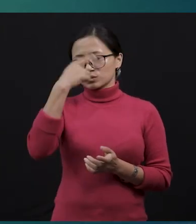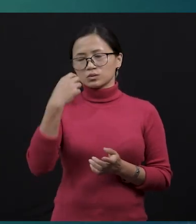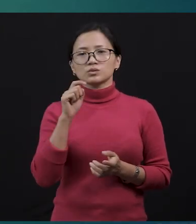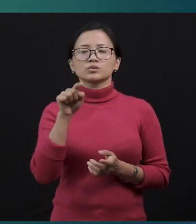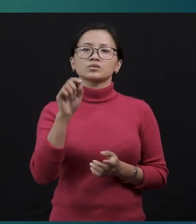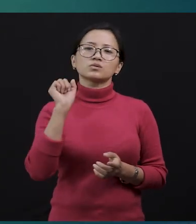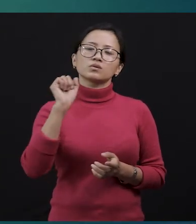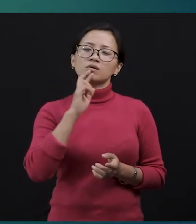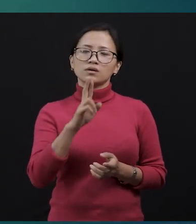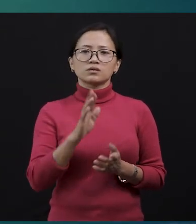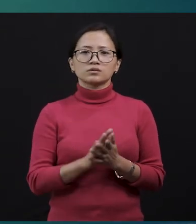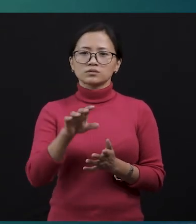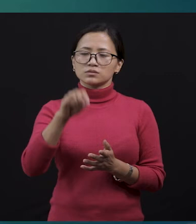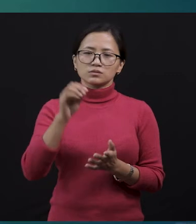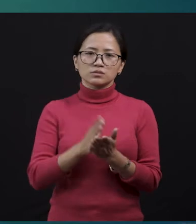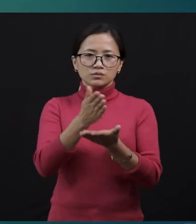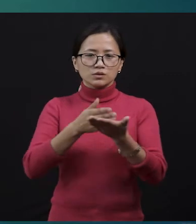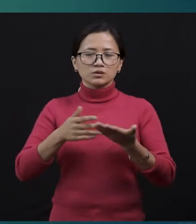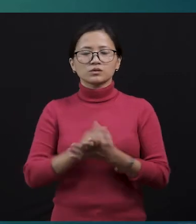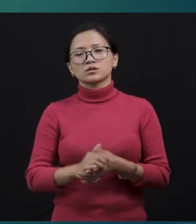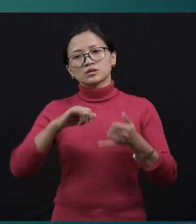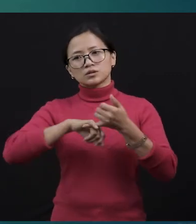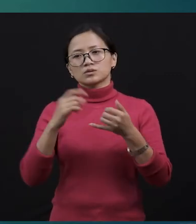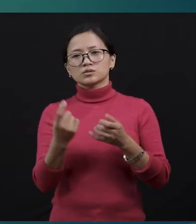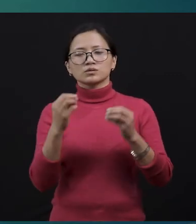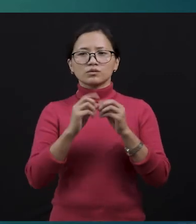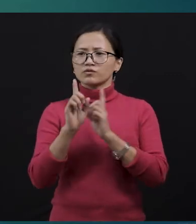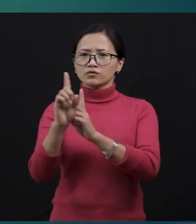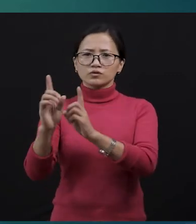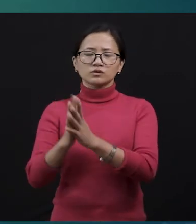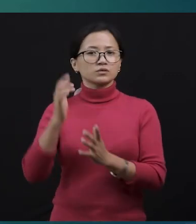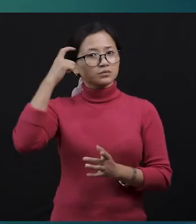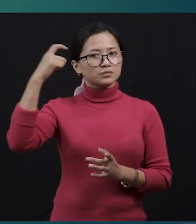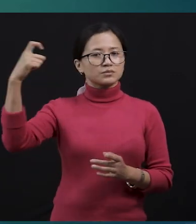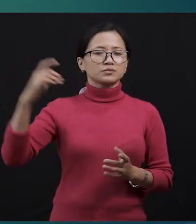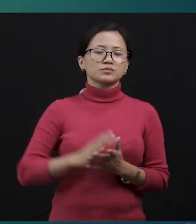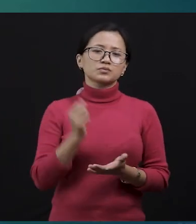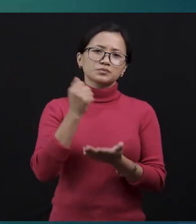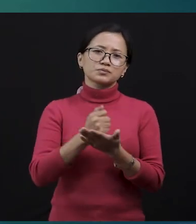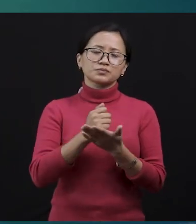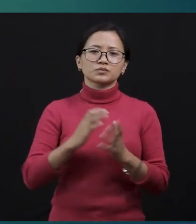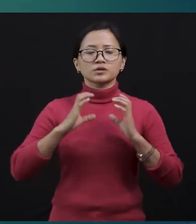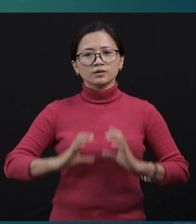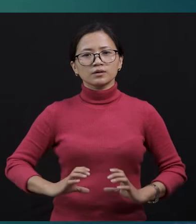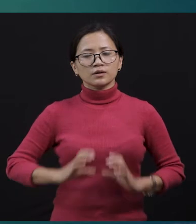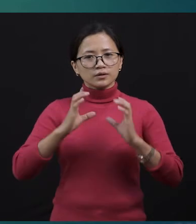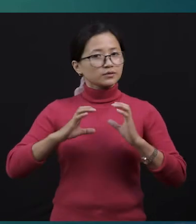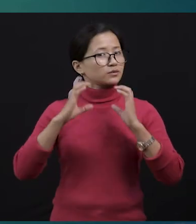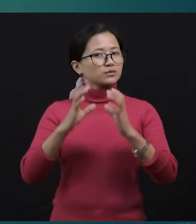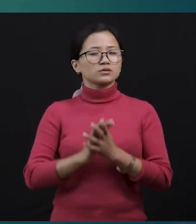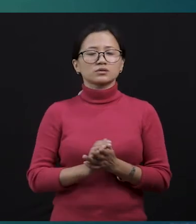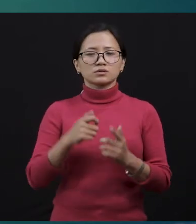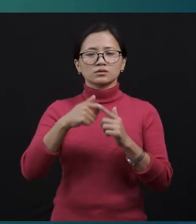you are. You want to take up a particular subject or you want to follow a certain dream. That is what we should all be encouraged.